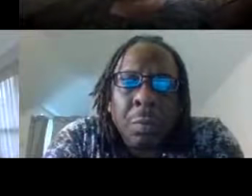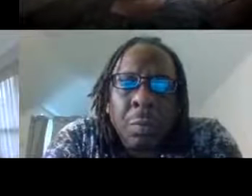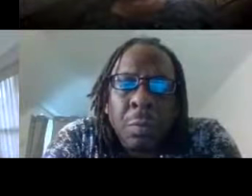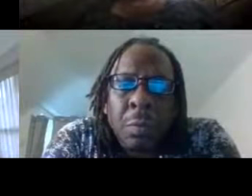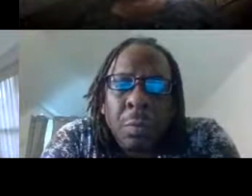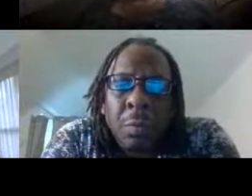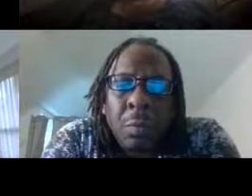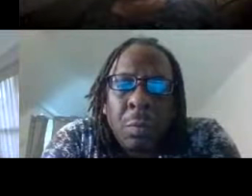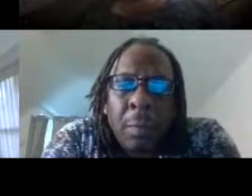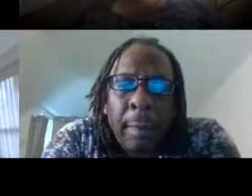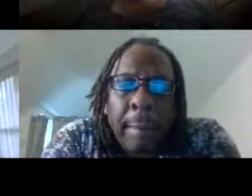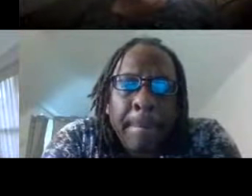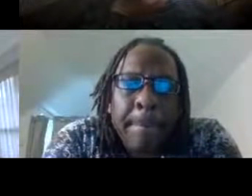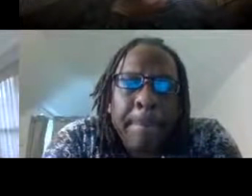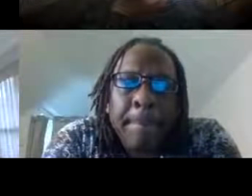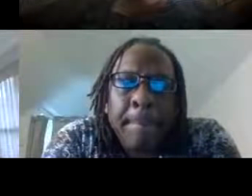together.